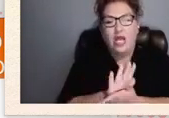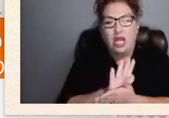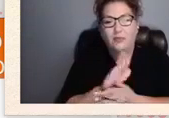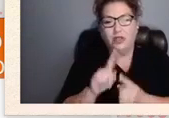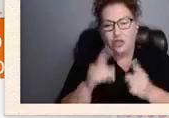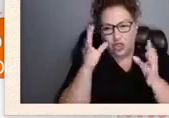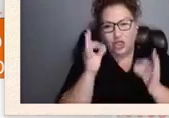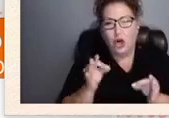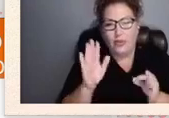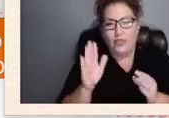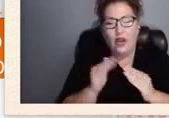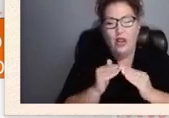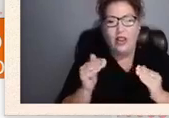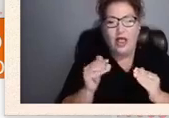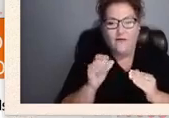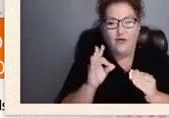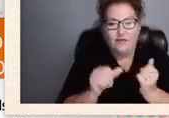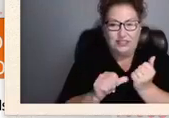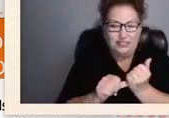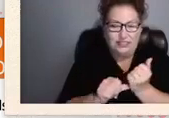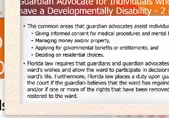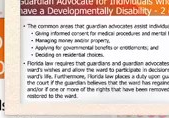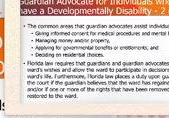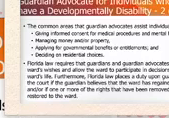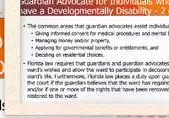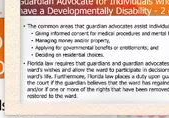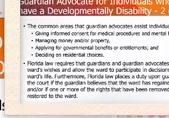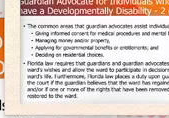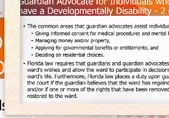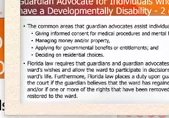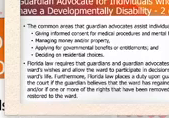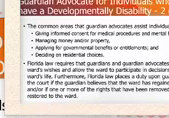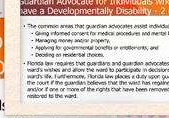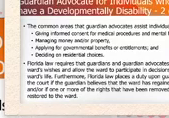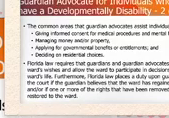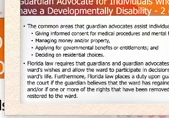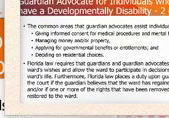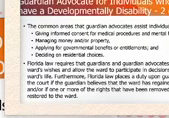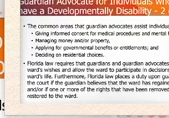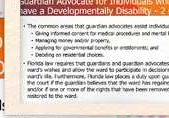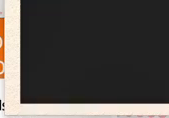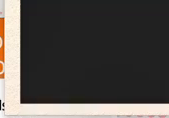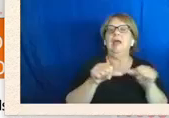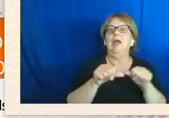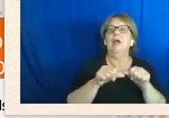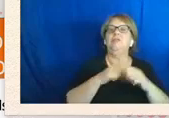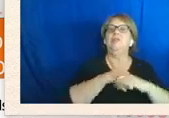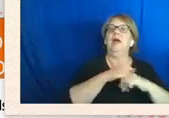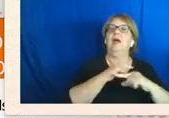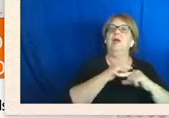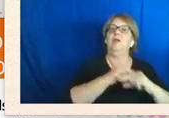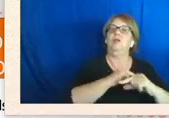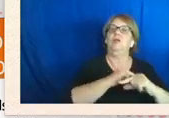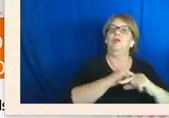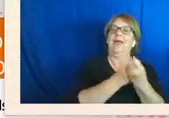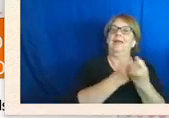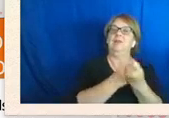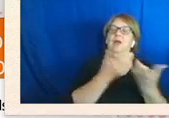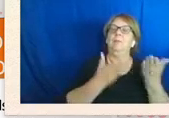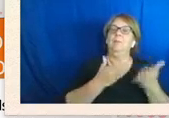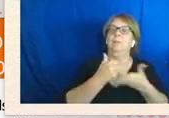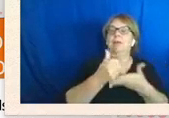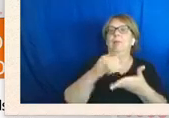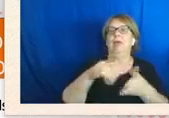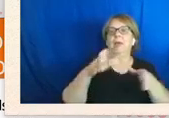assistance. So the common areas that a guardian advocate may assist with those individuals is giving